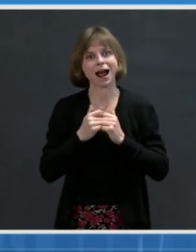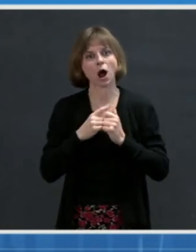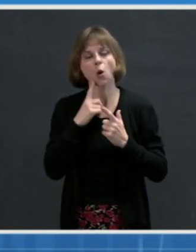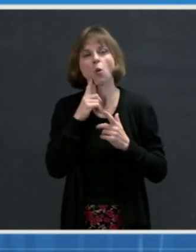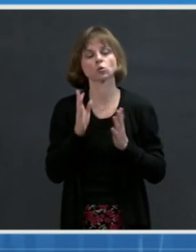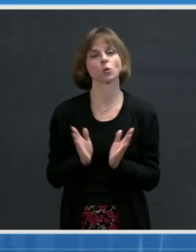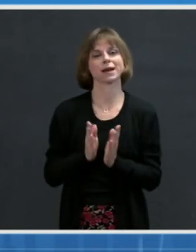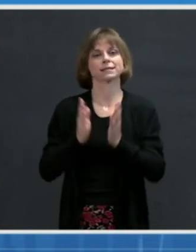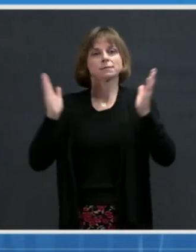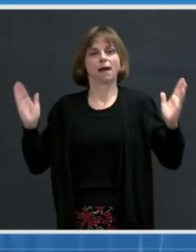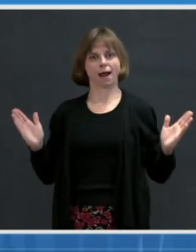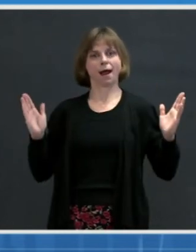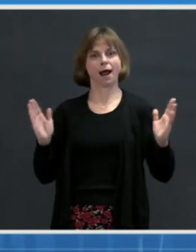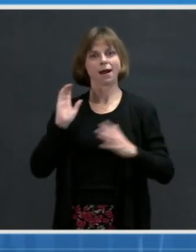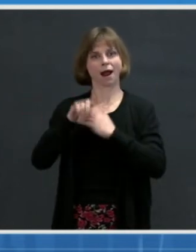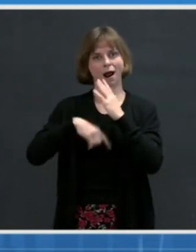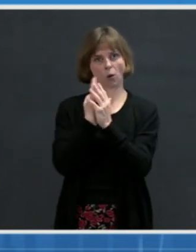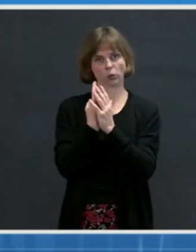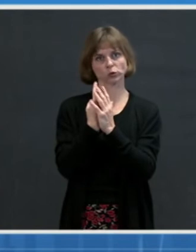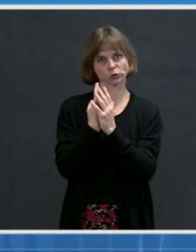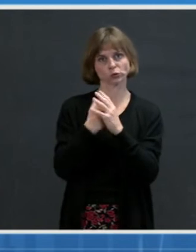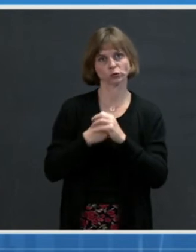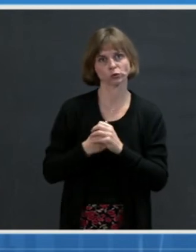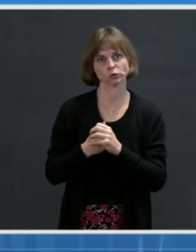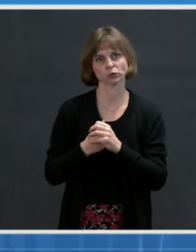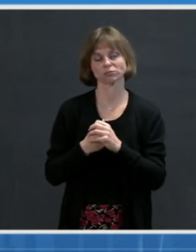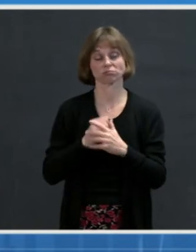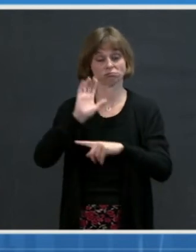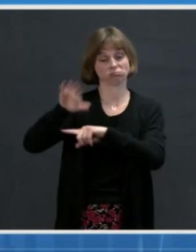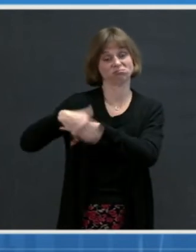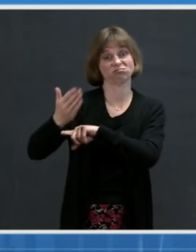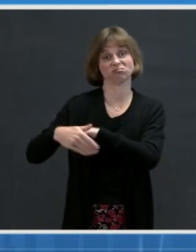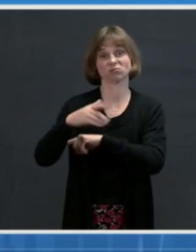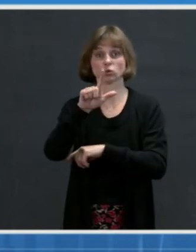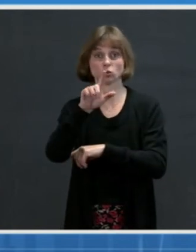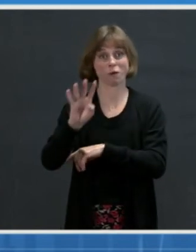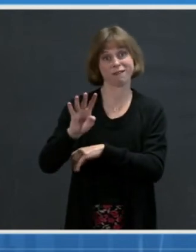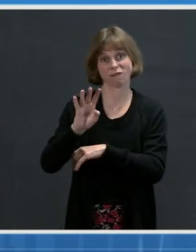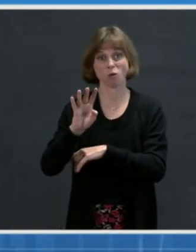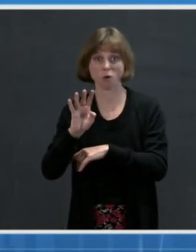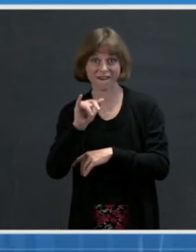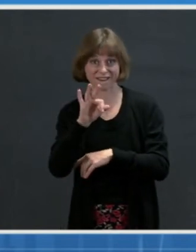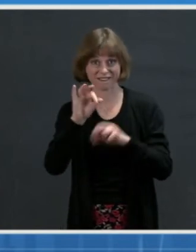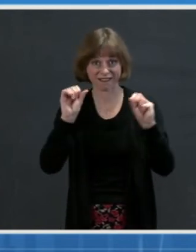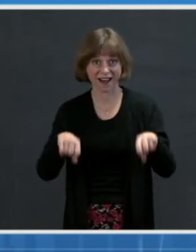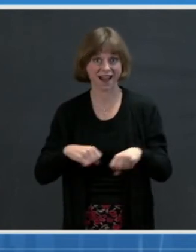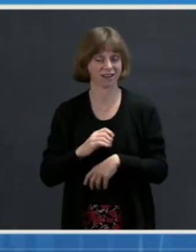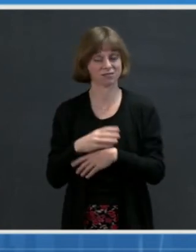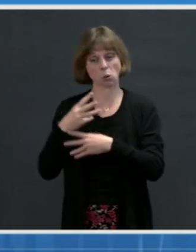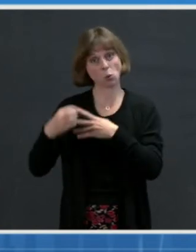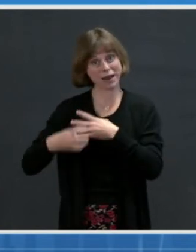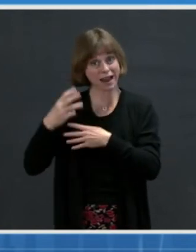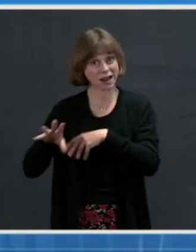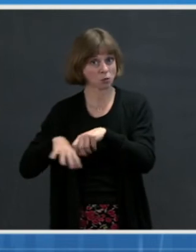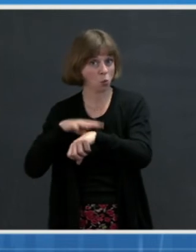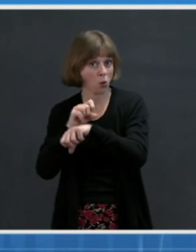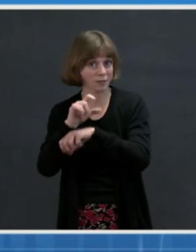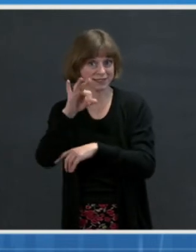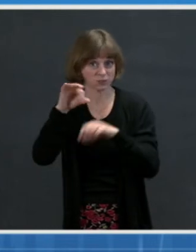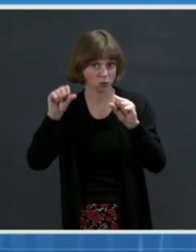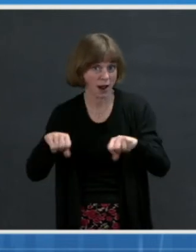hours, offering services 24 hours a day where possible, adding weekend appointments, and having